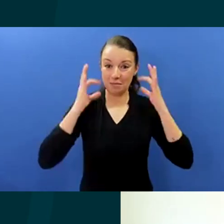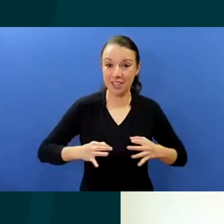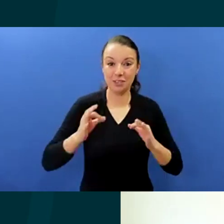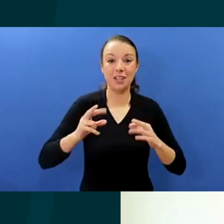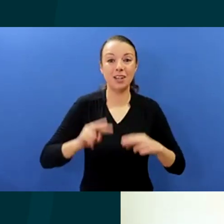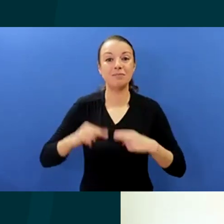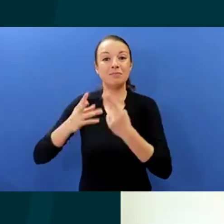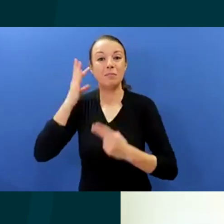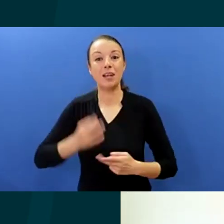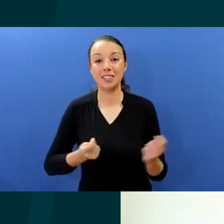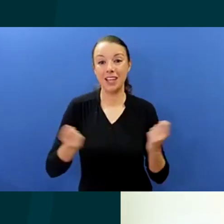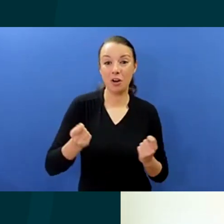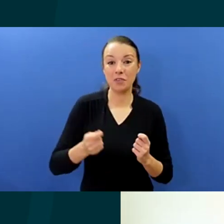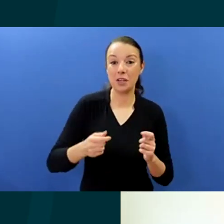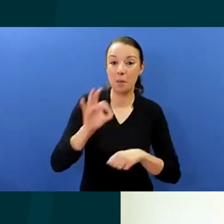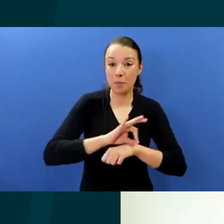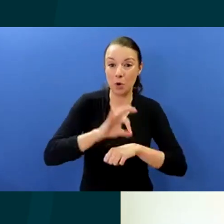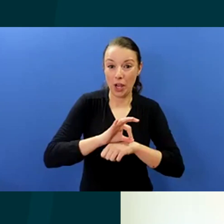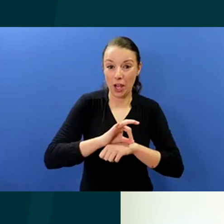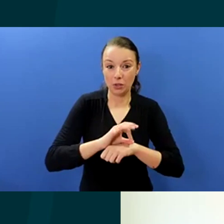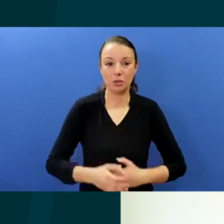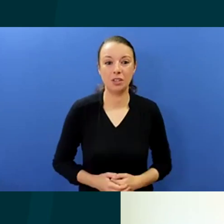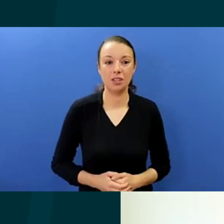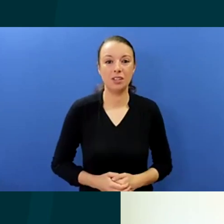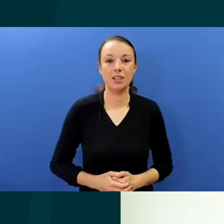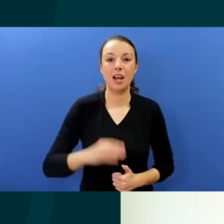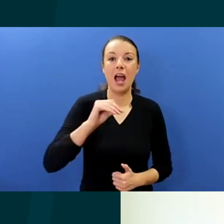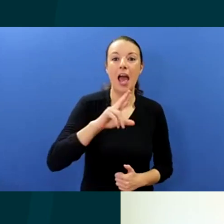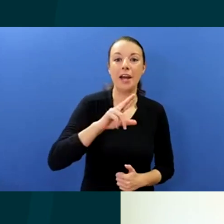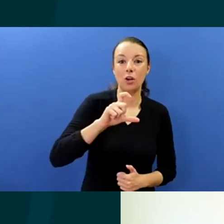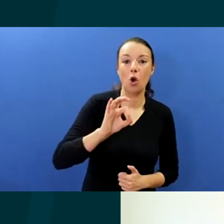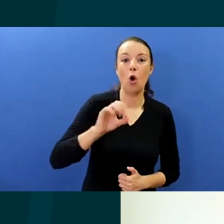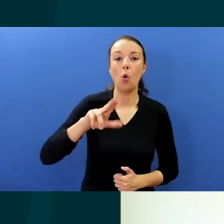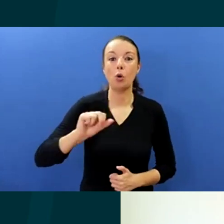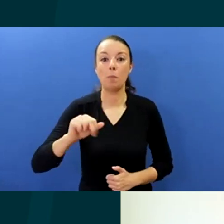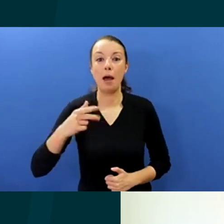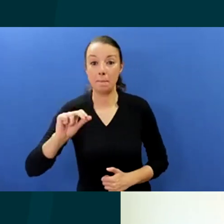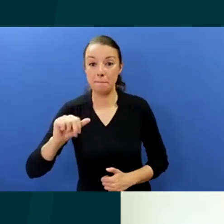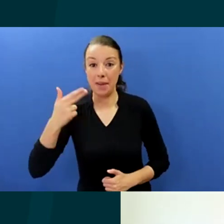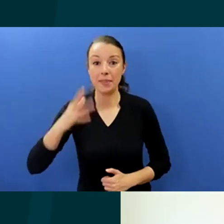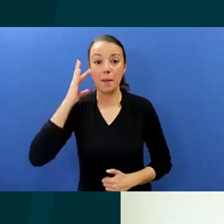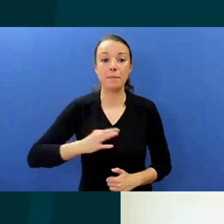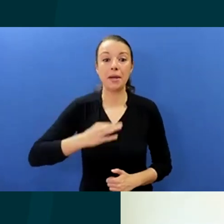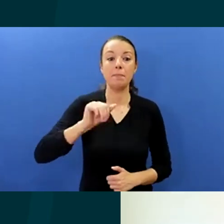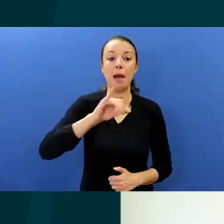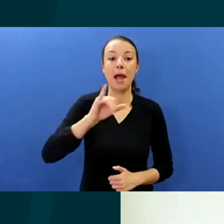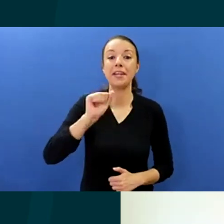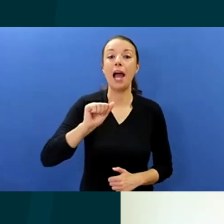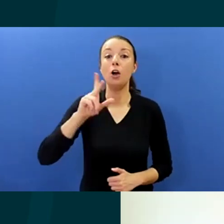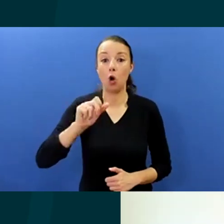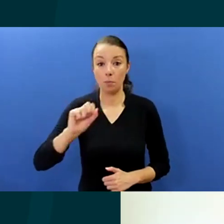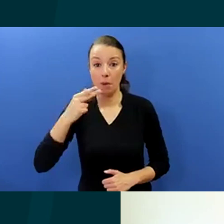Right now, we'd like to pass the floor to the head of the ENCO Urban Plan Consortium, Ms. Maren Korman,